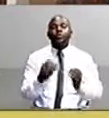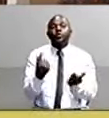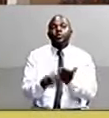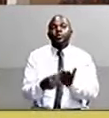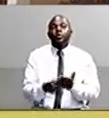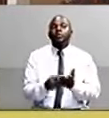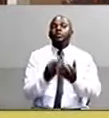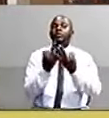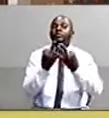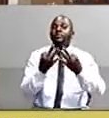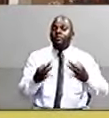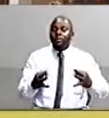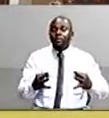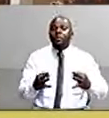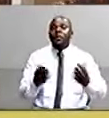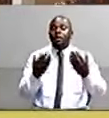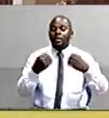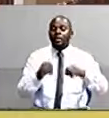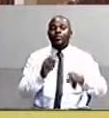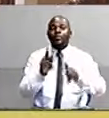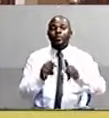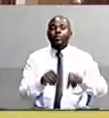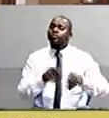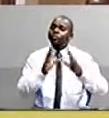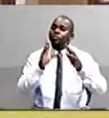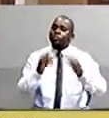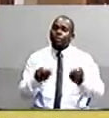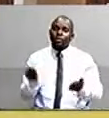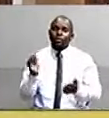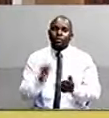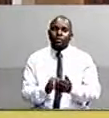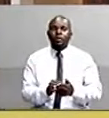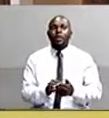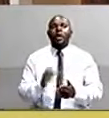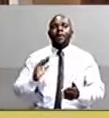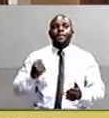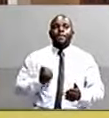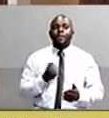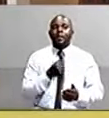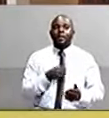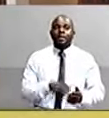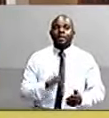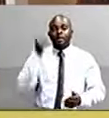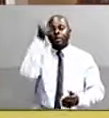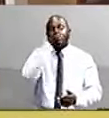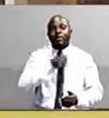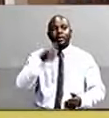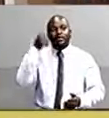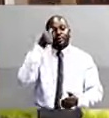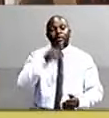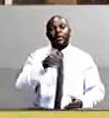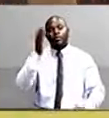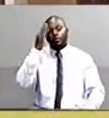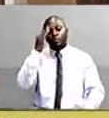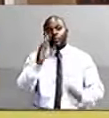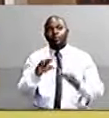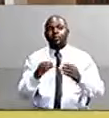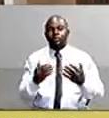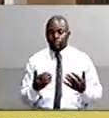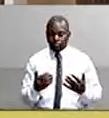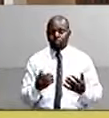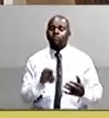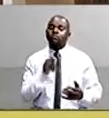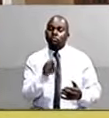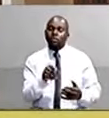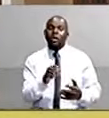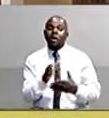live freely, that cannot enable people to appreciate once again Mother Africa, that cannot allow people to know that this is what we are supposed to do? There